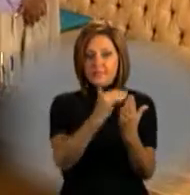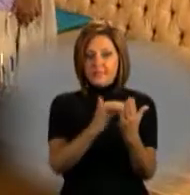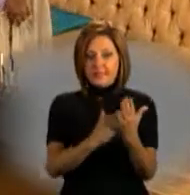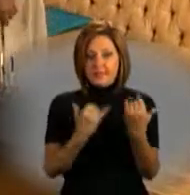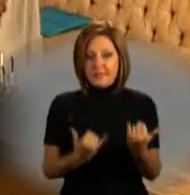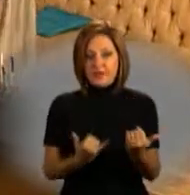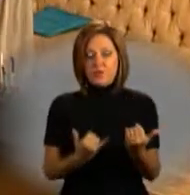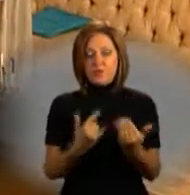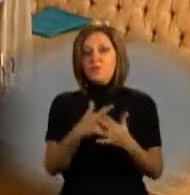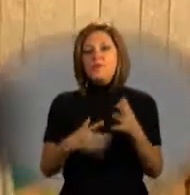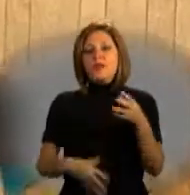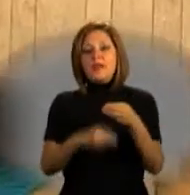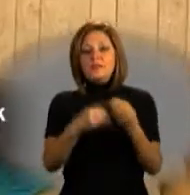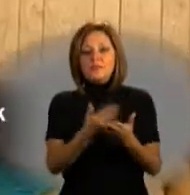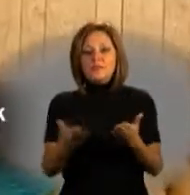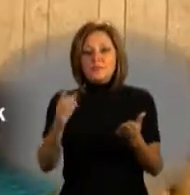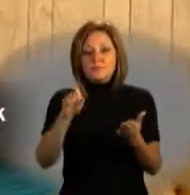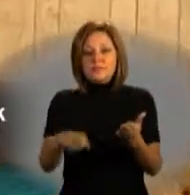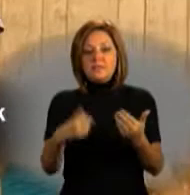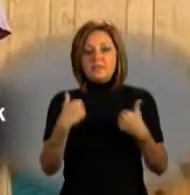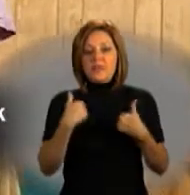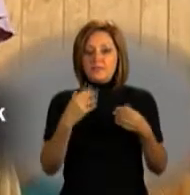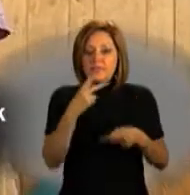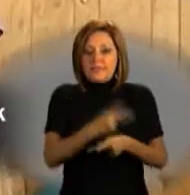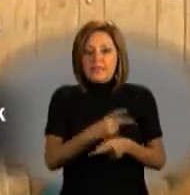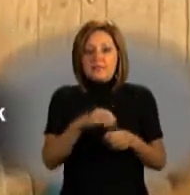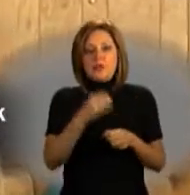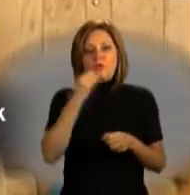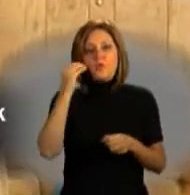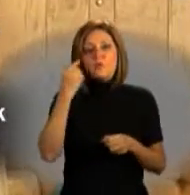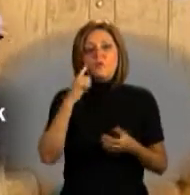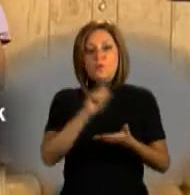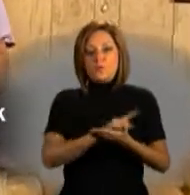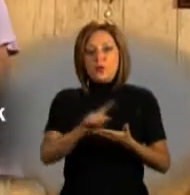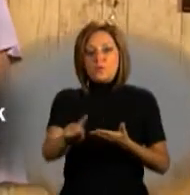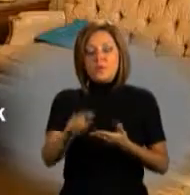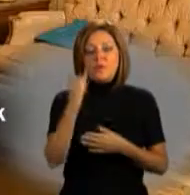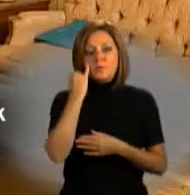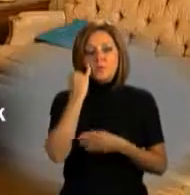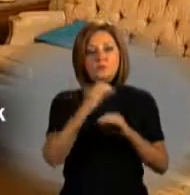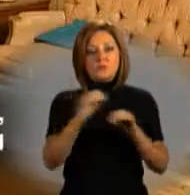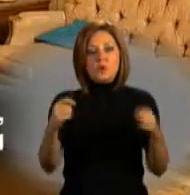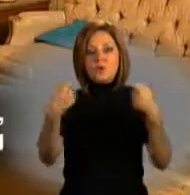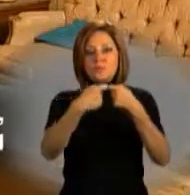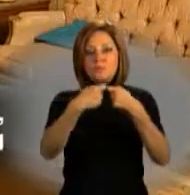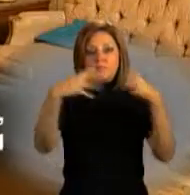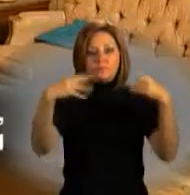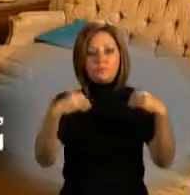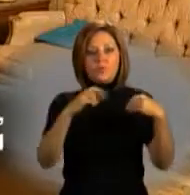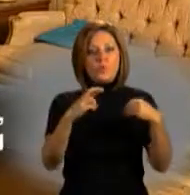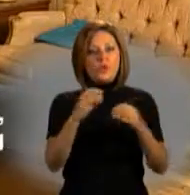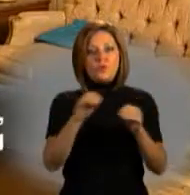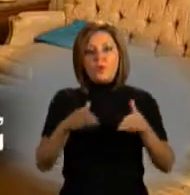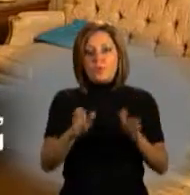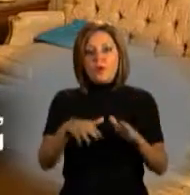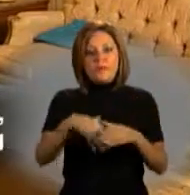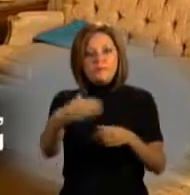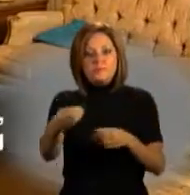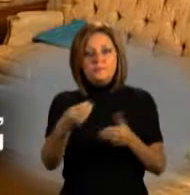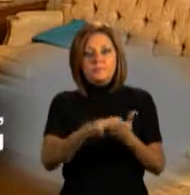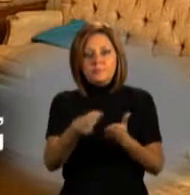list, what extras would you need to have to stay in your home for at least a week or more without electricity, or any way to get supplies,